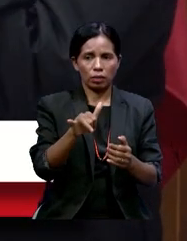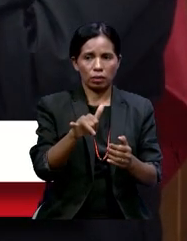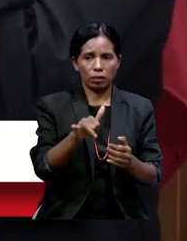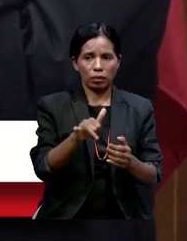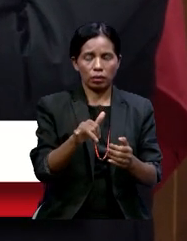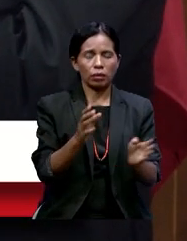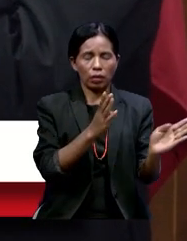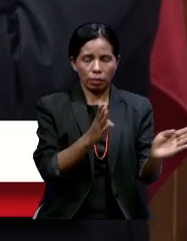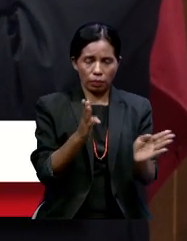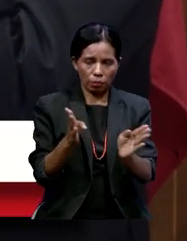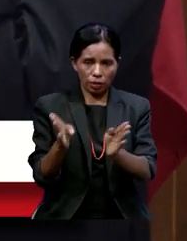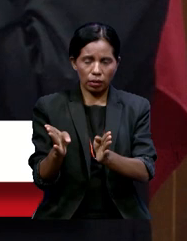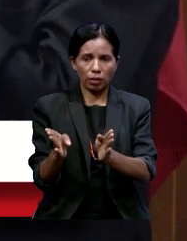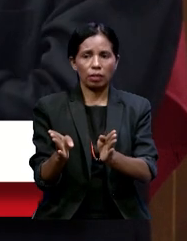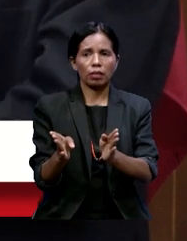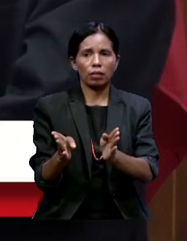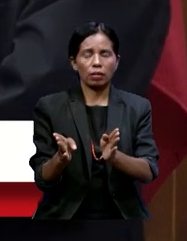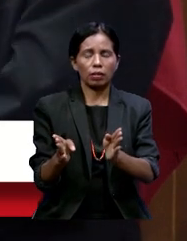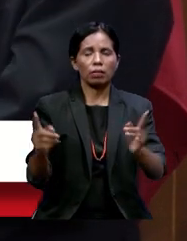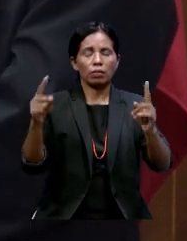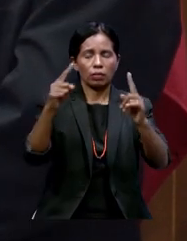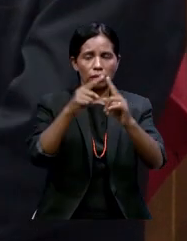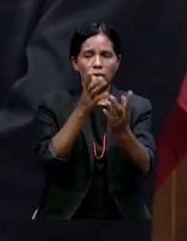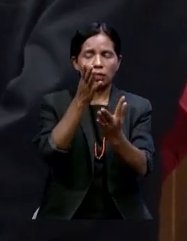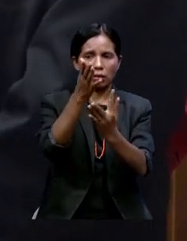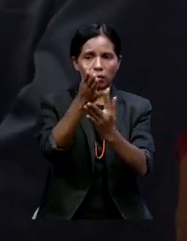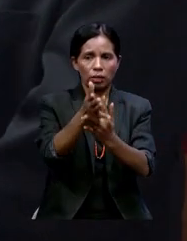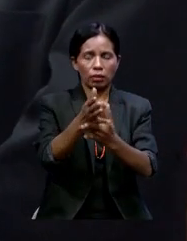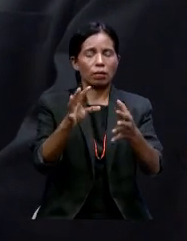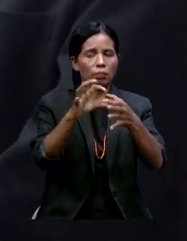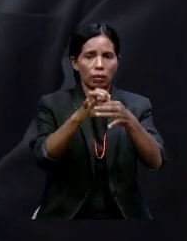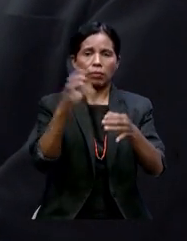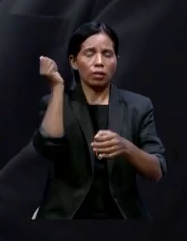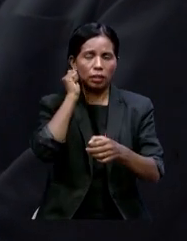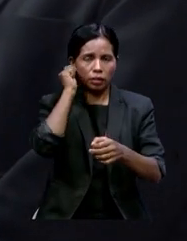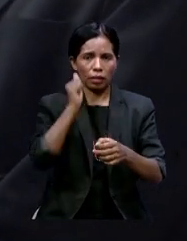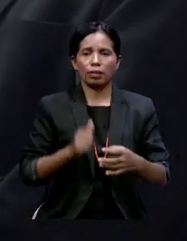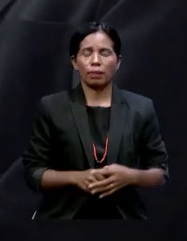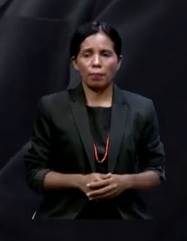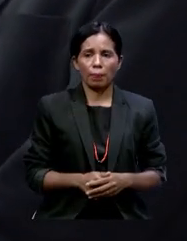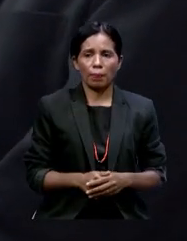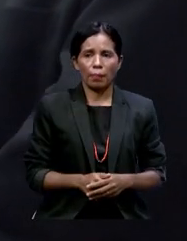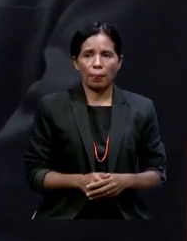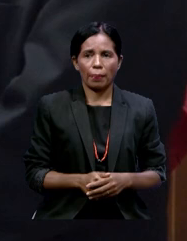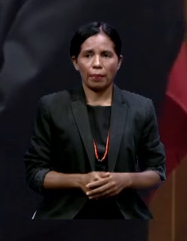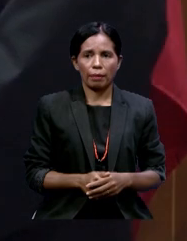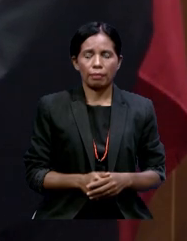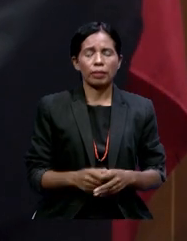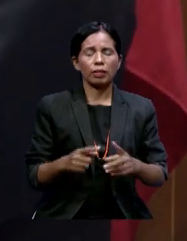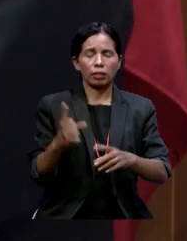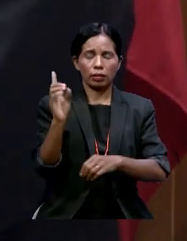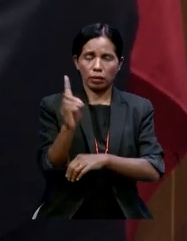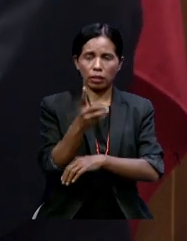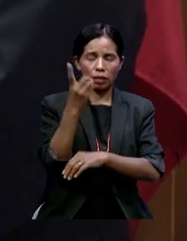ongoing preparations for Timor-Leste to become a full member of ASEAN. The morning courtesy